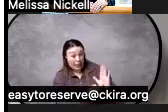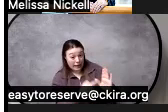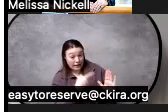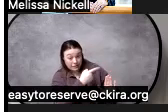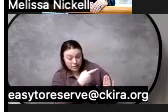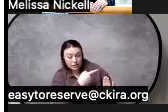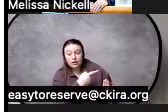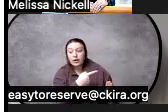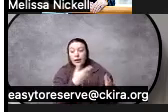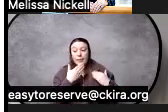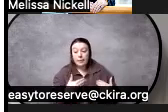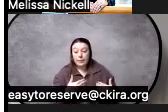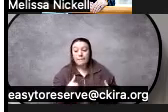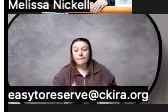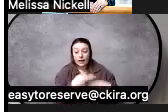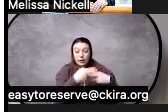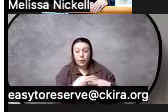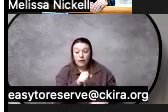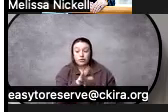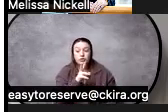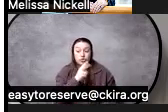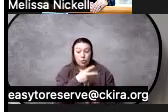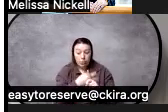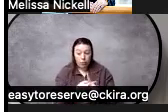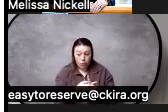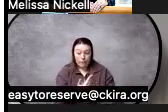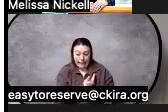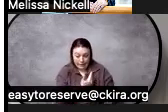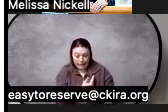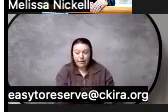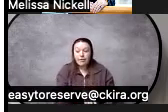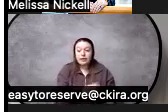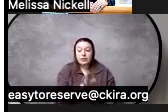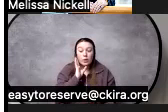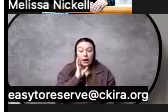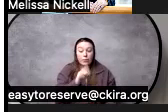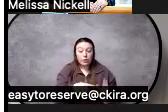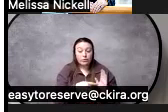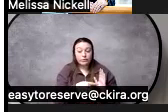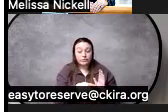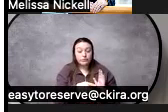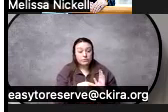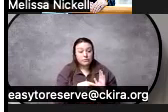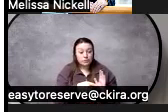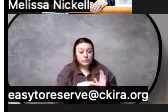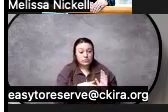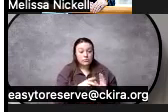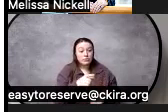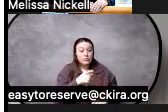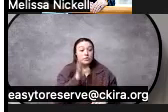2-month-old offspring. I am going to orient you with these graphs to help you better follow the graphs to